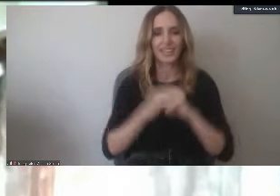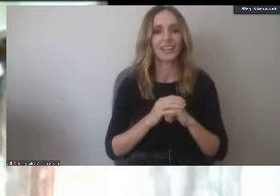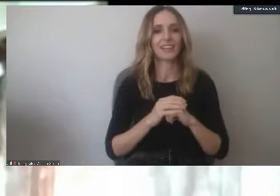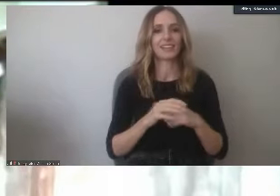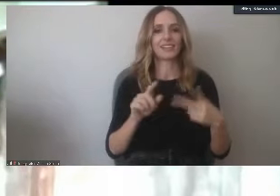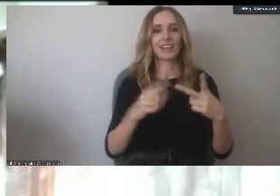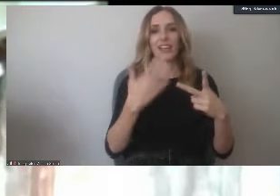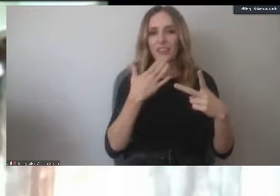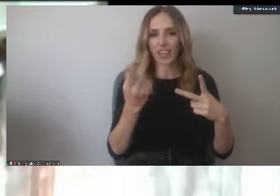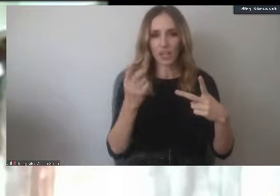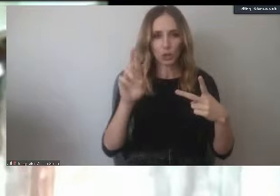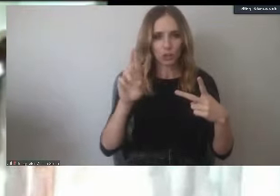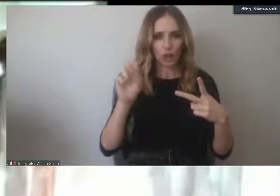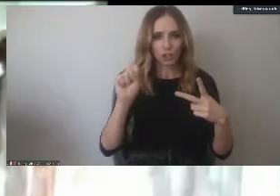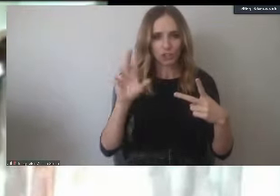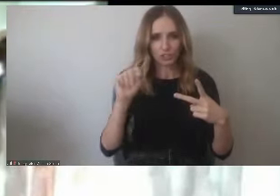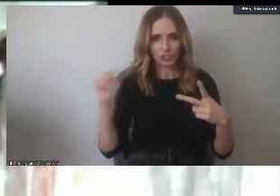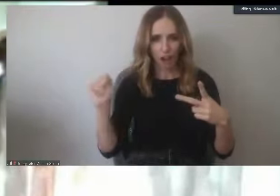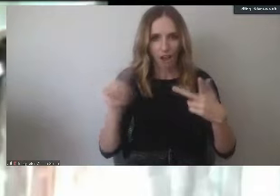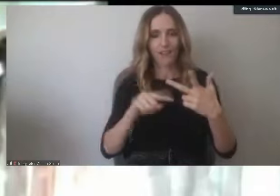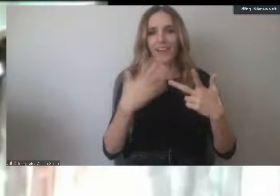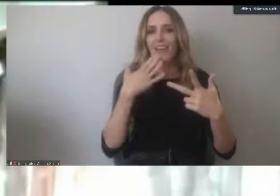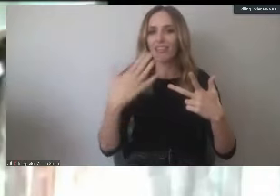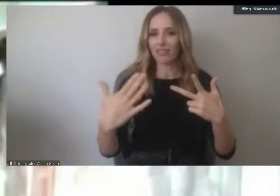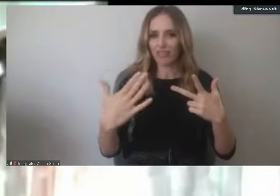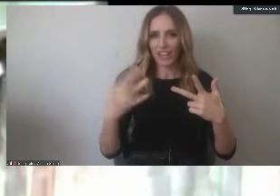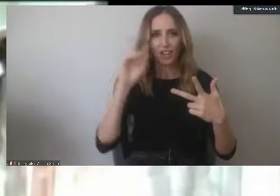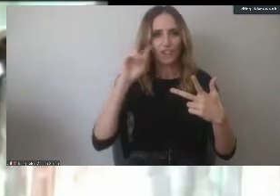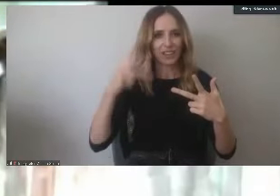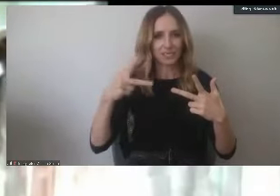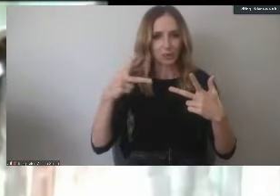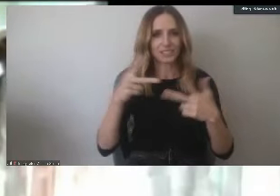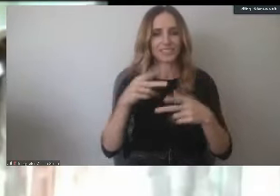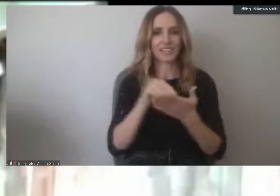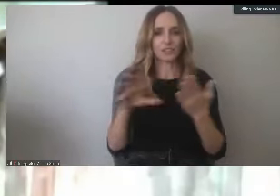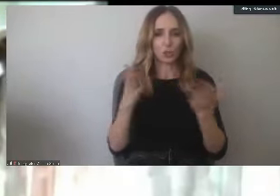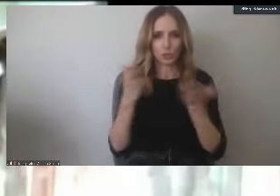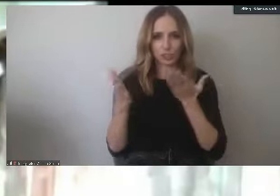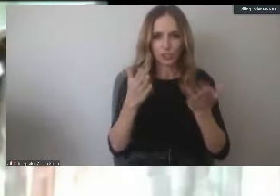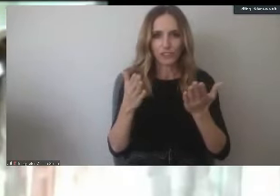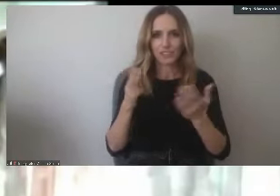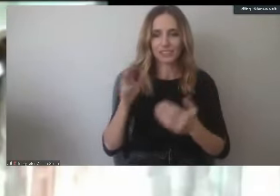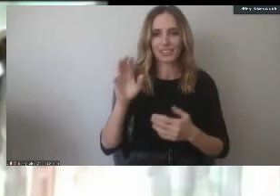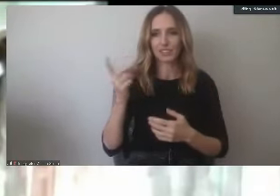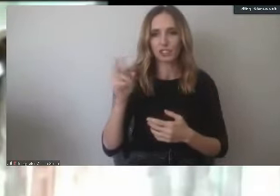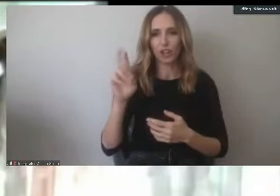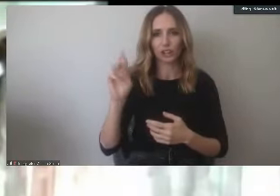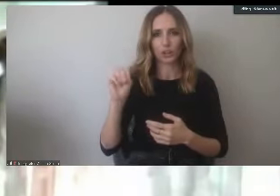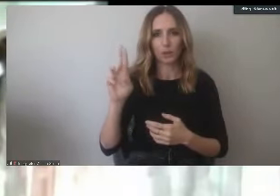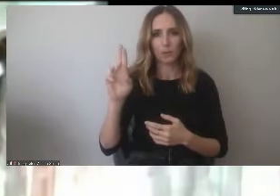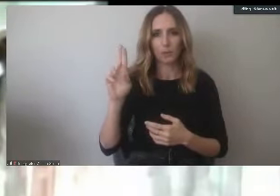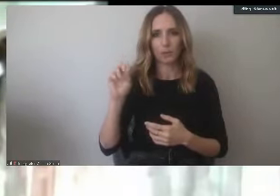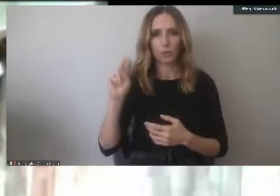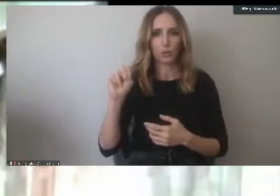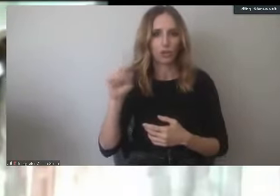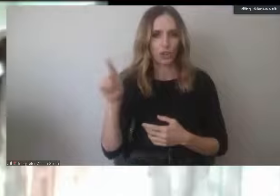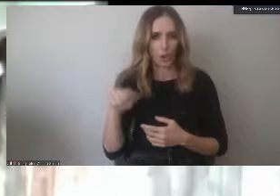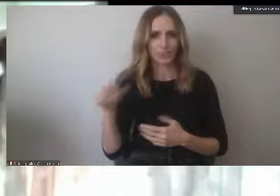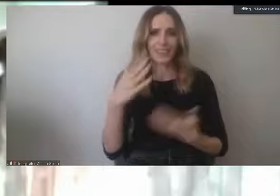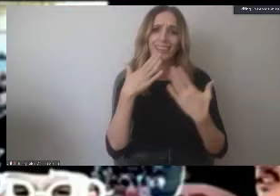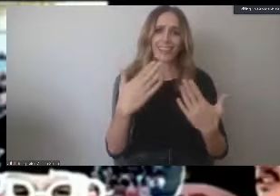Executive Vice President Dr. Kathy Scott. Thank you, Vice President of Student Services Dr. Mike Munoz. Hang in there and go Vikings.